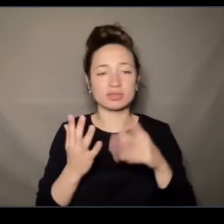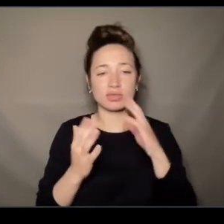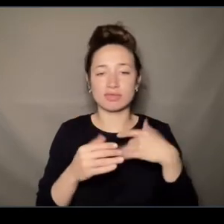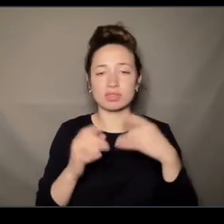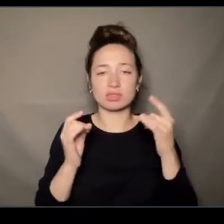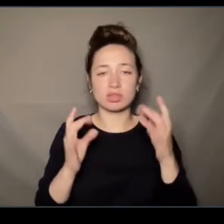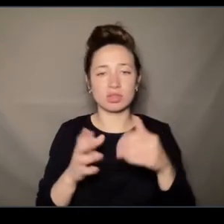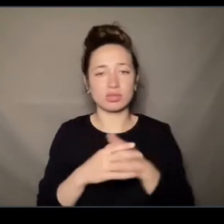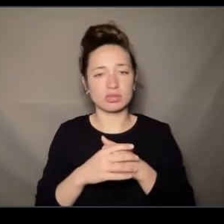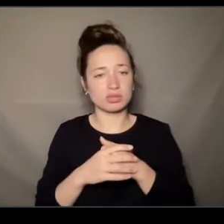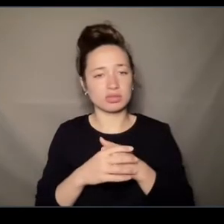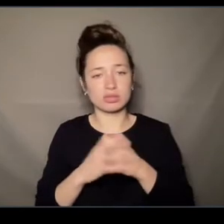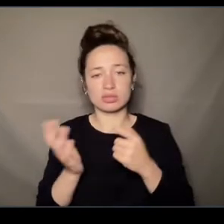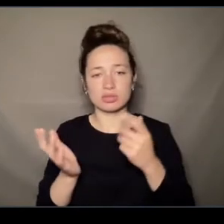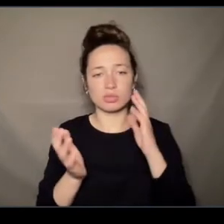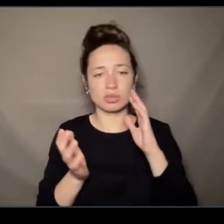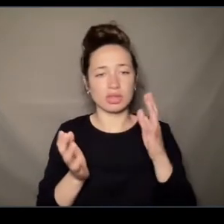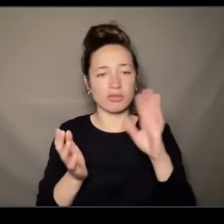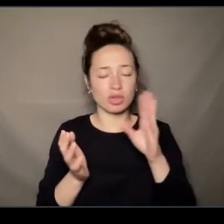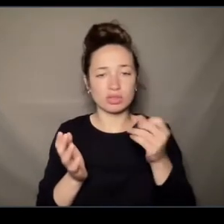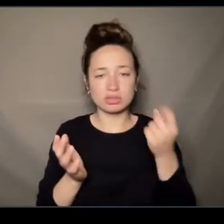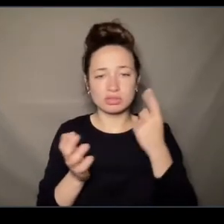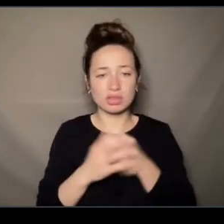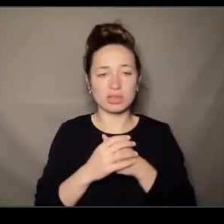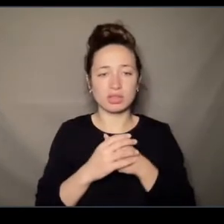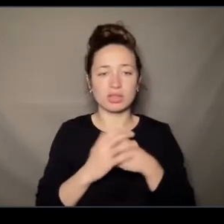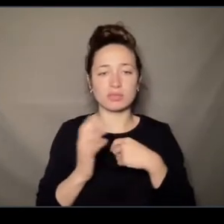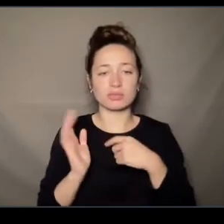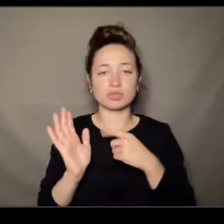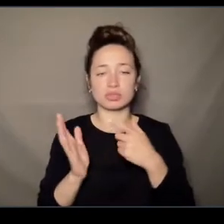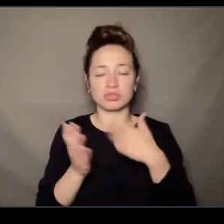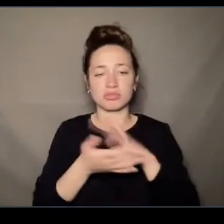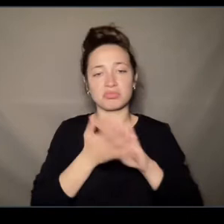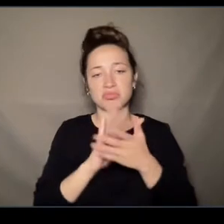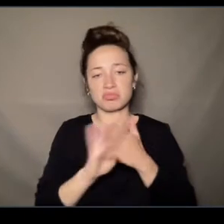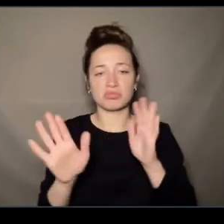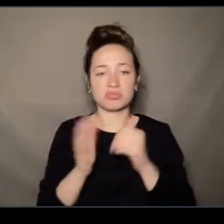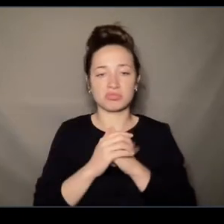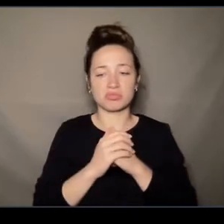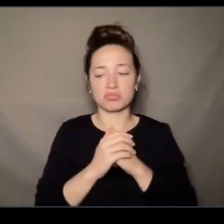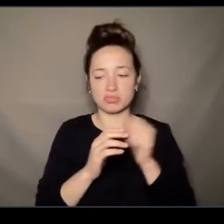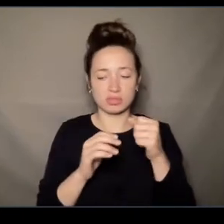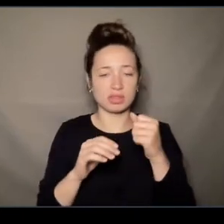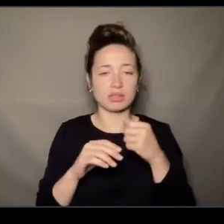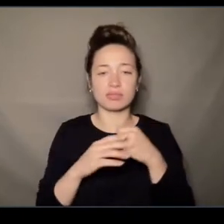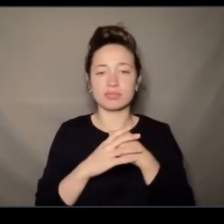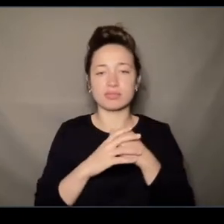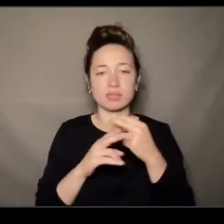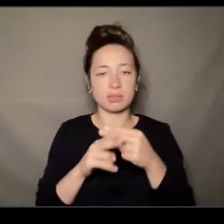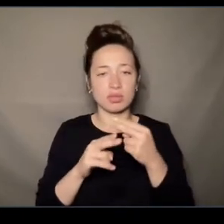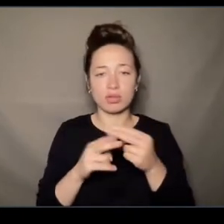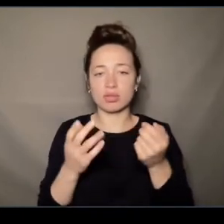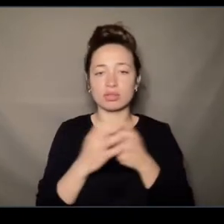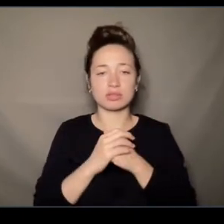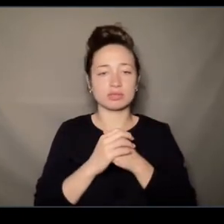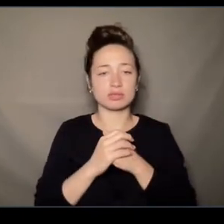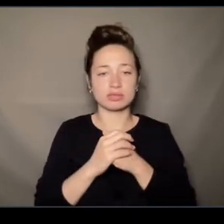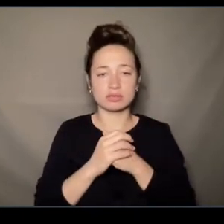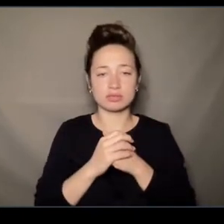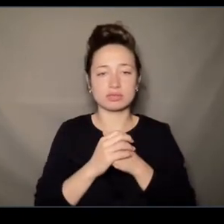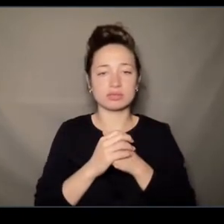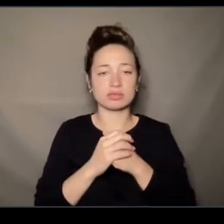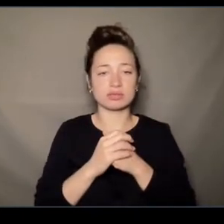have a Oh, you're terrible. never going to get that. You're never going to understand. I'm just going to wipe my hands of you. Yep,